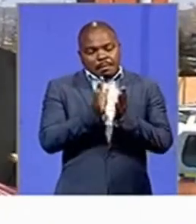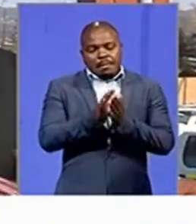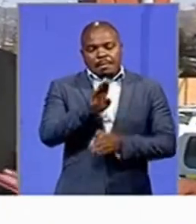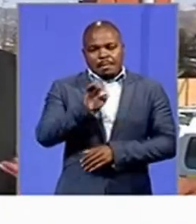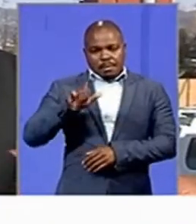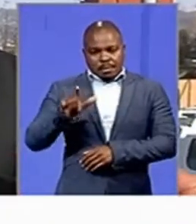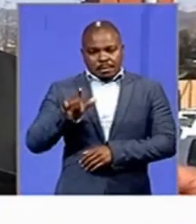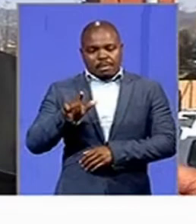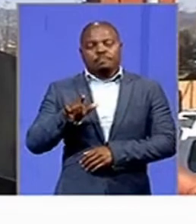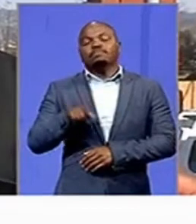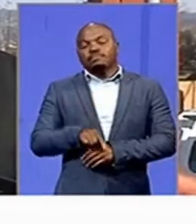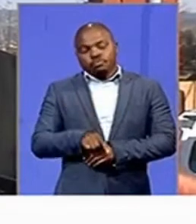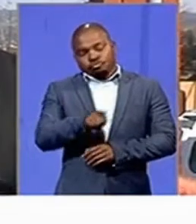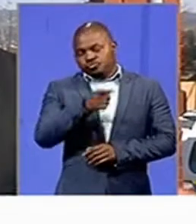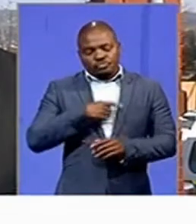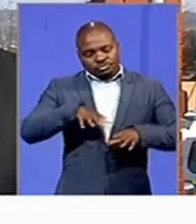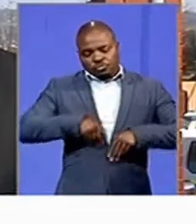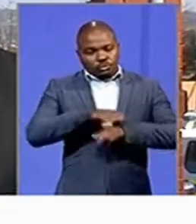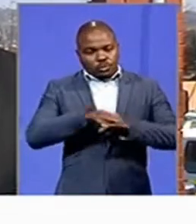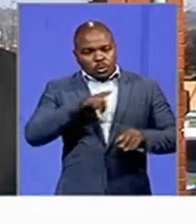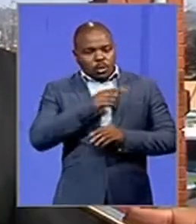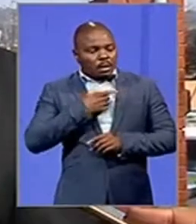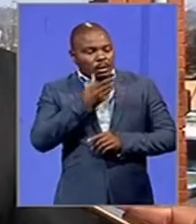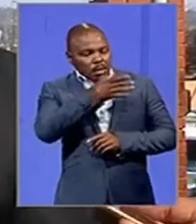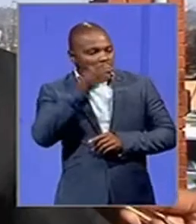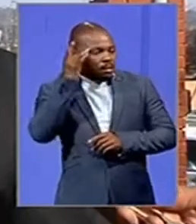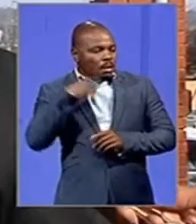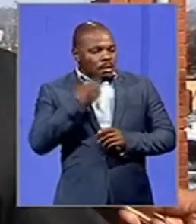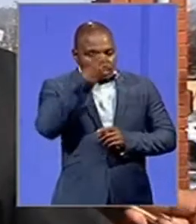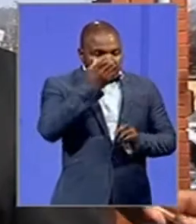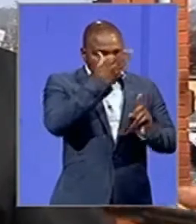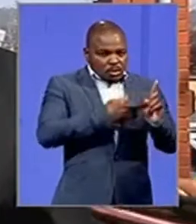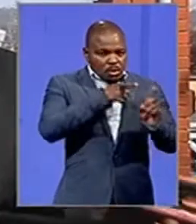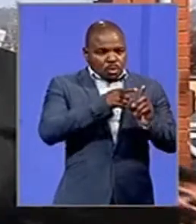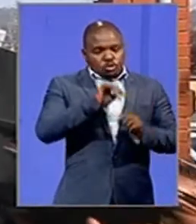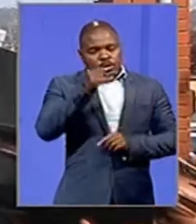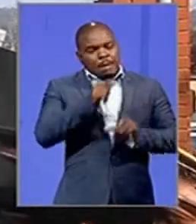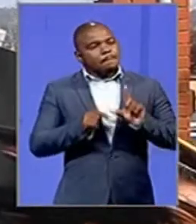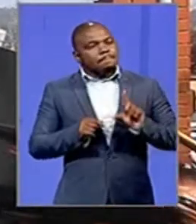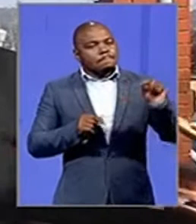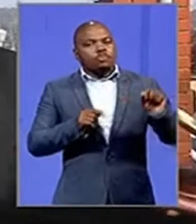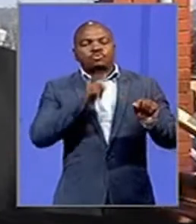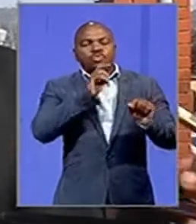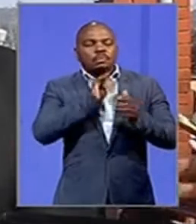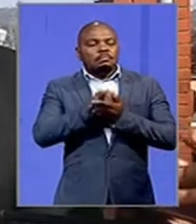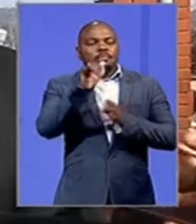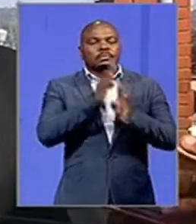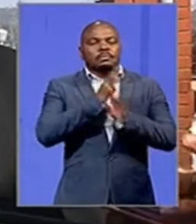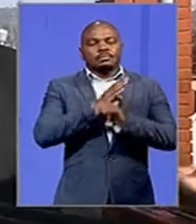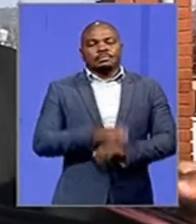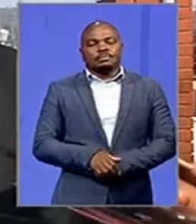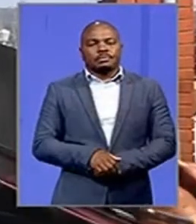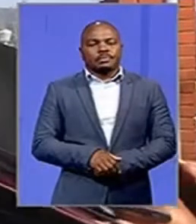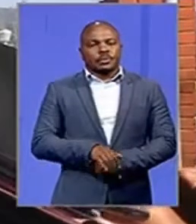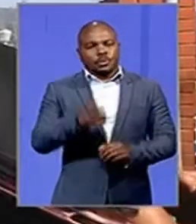heard that he is wanted by law enforcement, he allegedly left Joburg through a private jet, and when